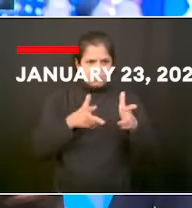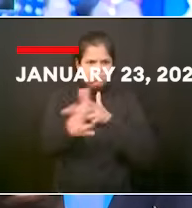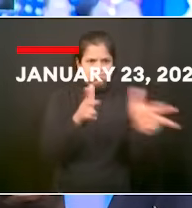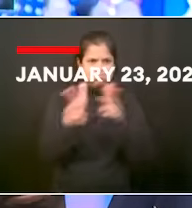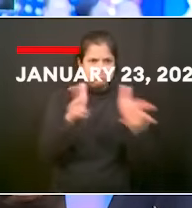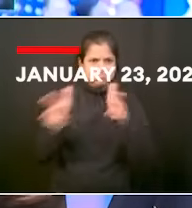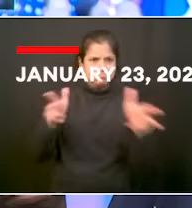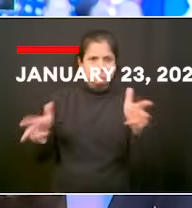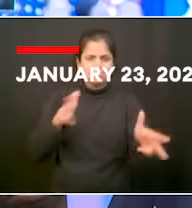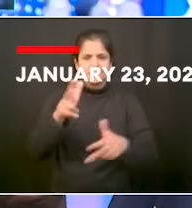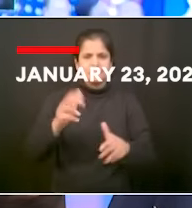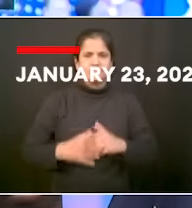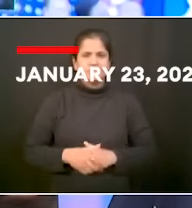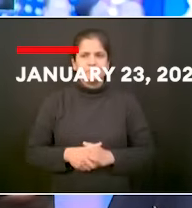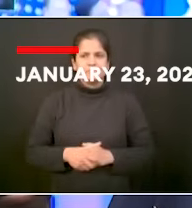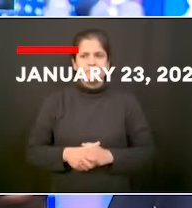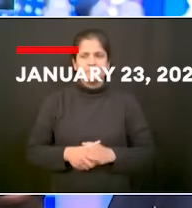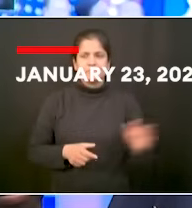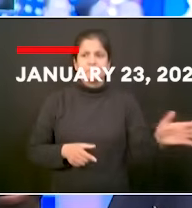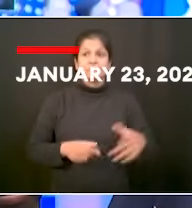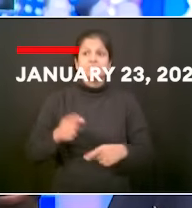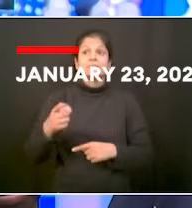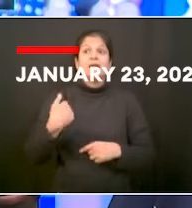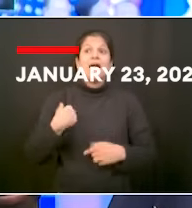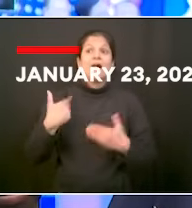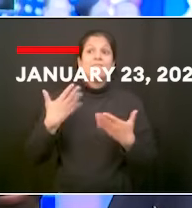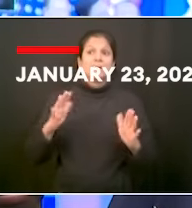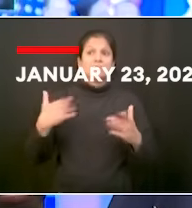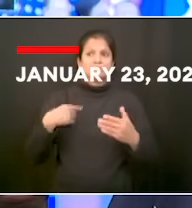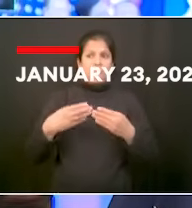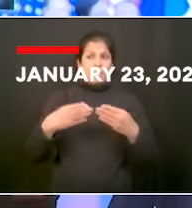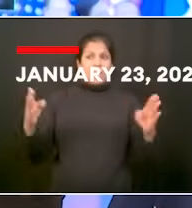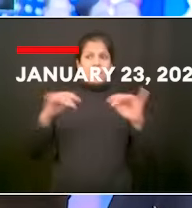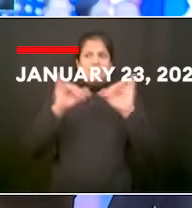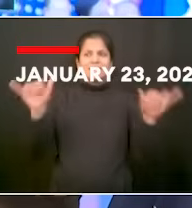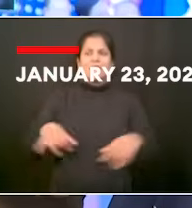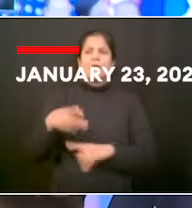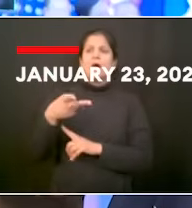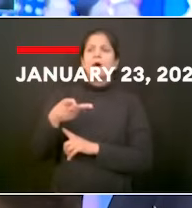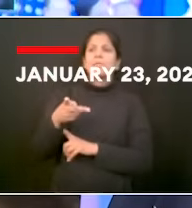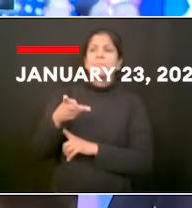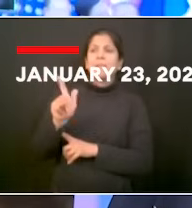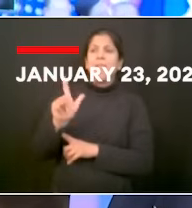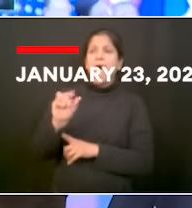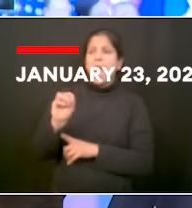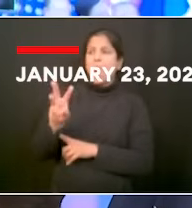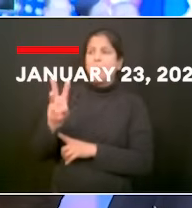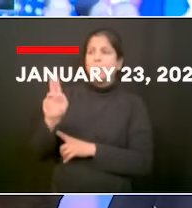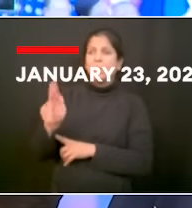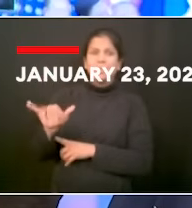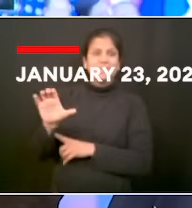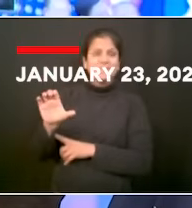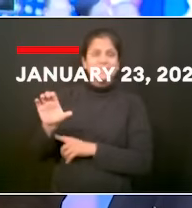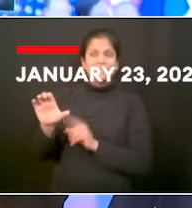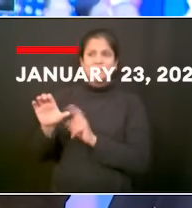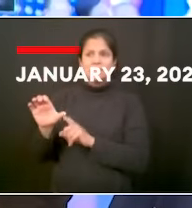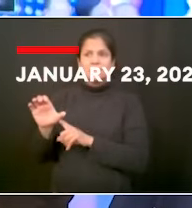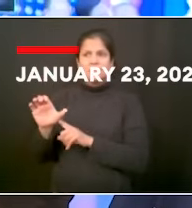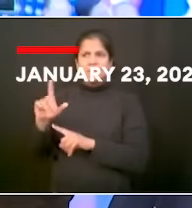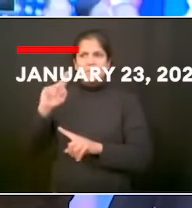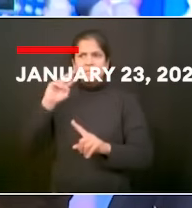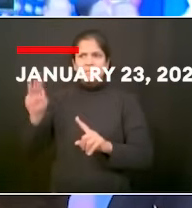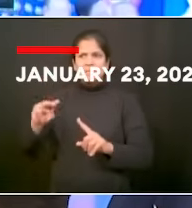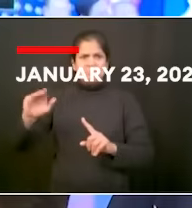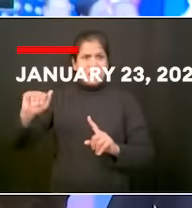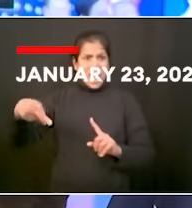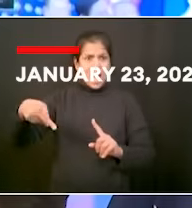NYC, which is the public-facing information portal around the plowing patterns across the city. Internally, we have something called Blade Runner